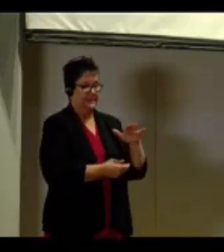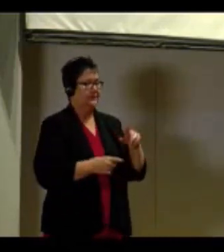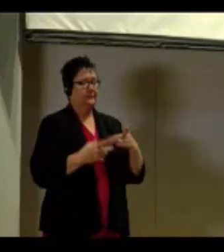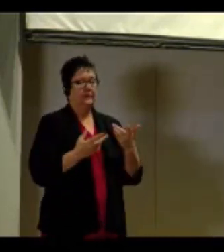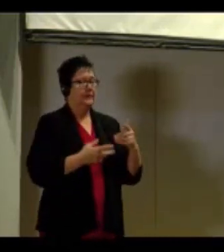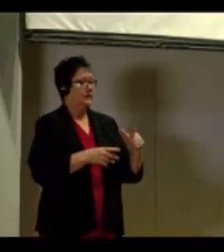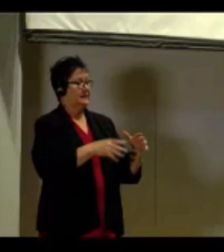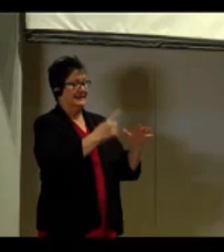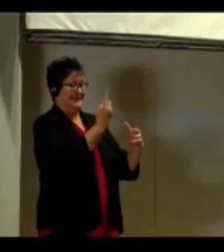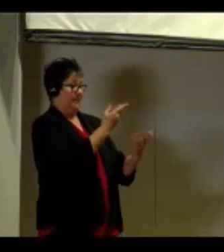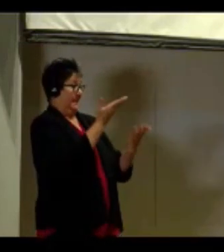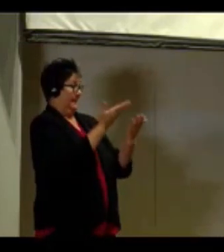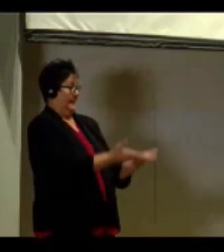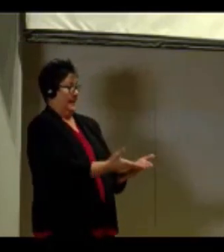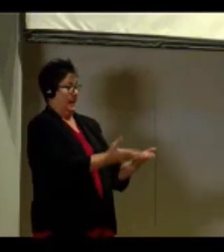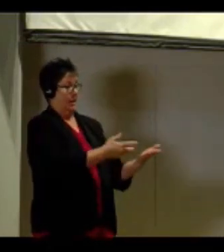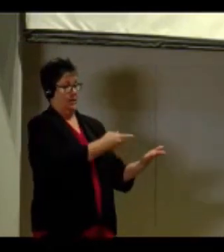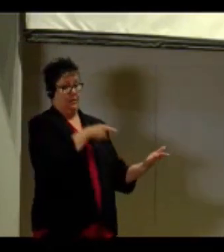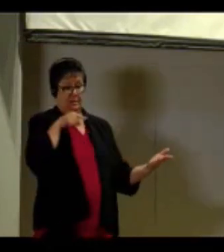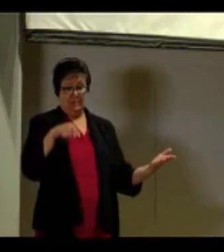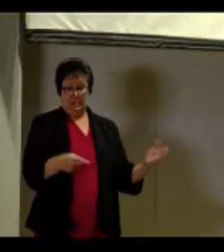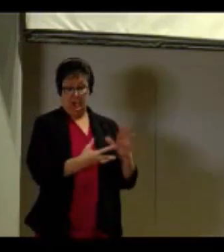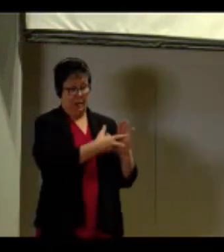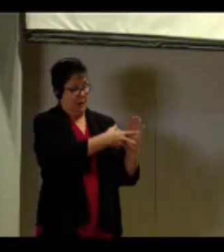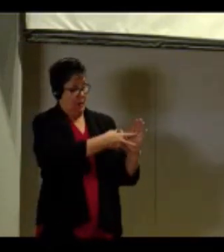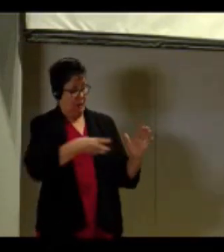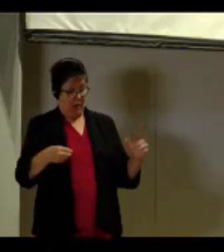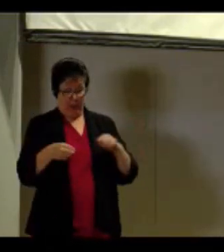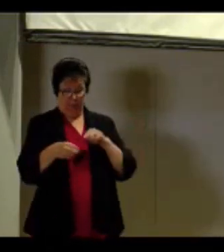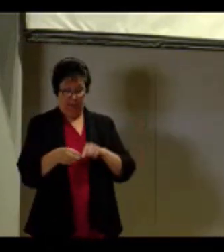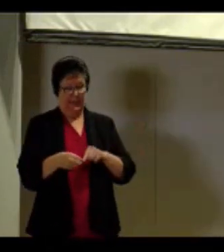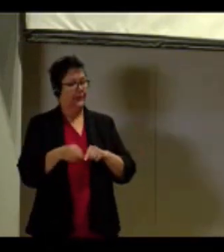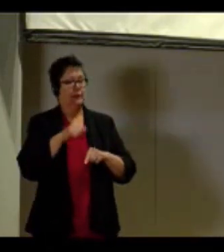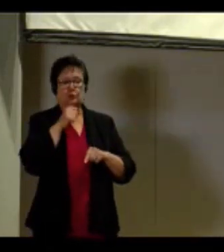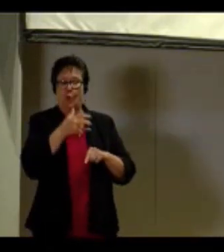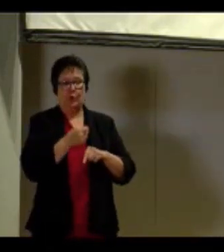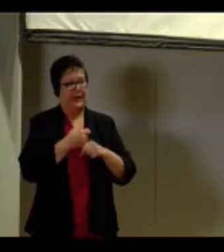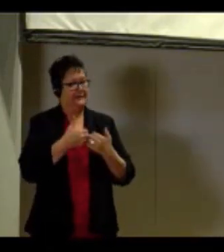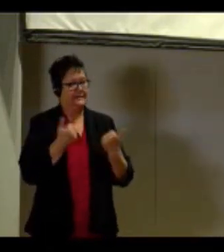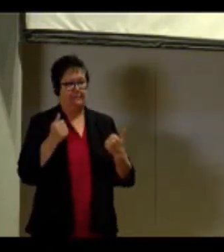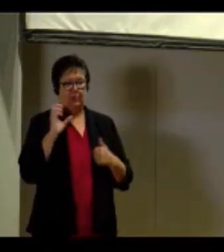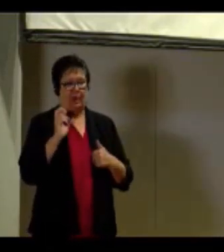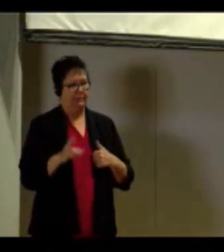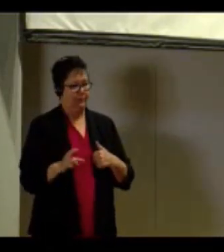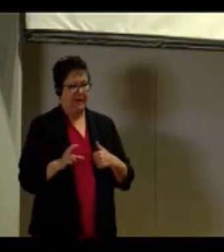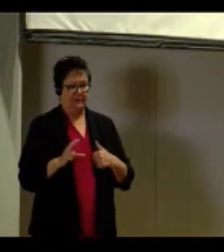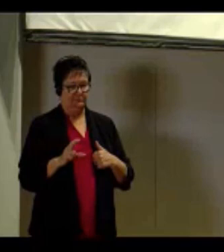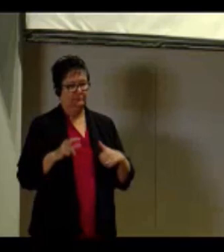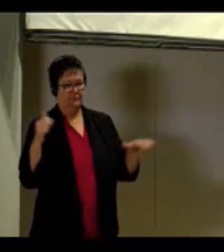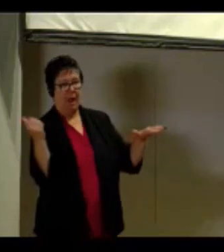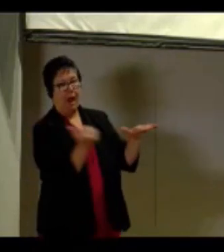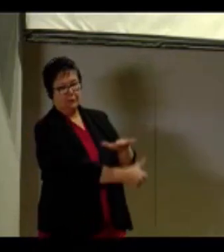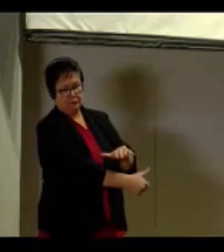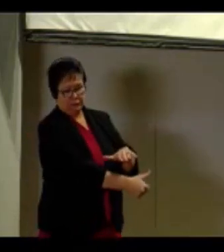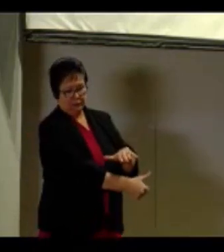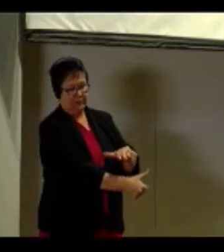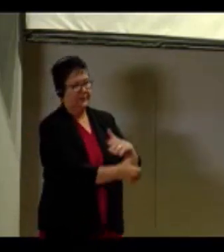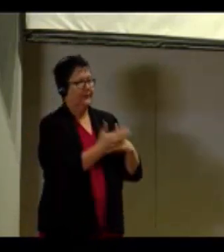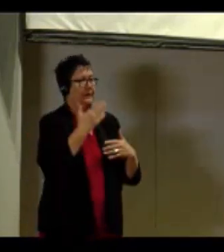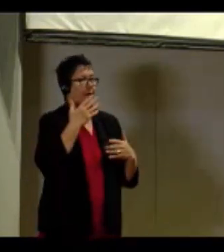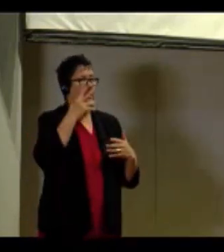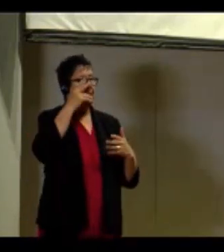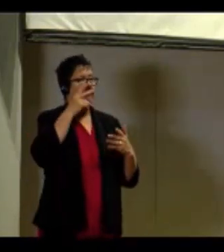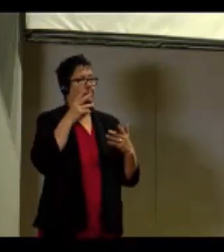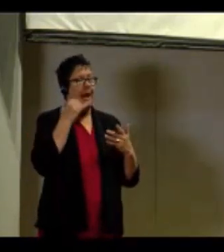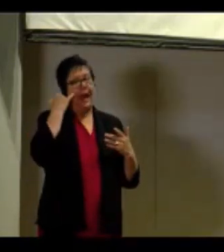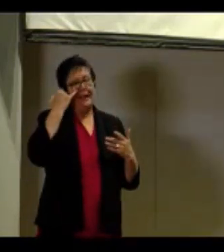of works don't get an independent copyright. And the idea essentially is the purpose,